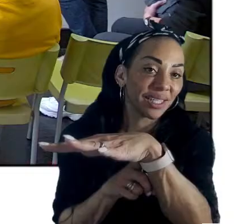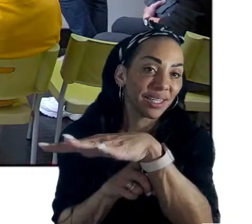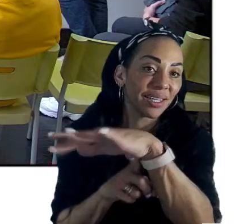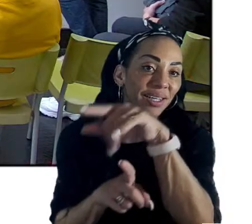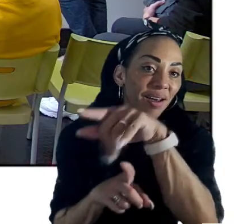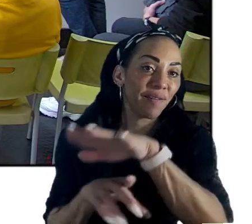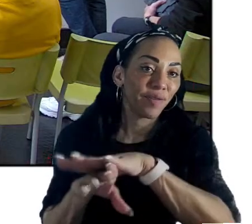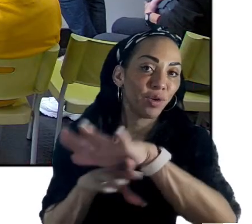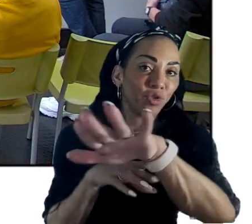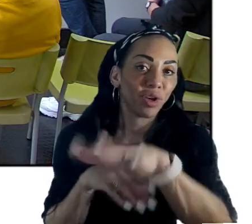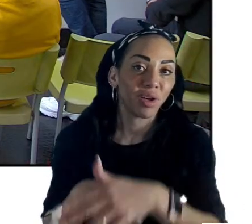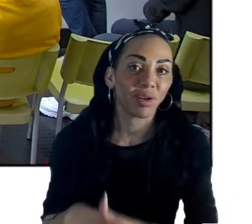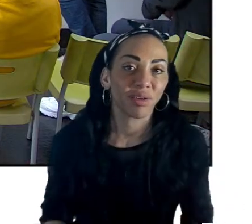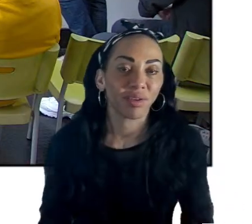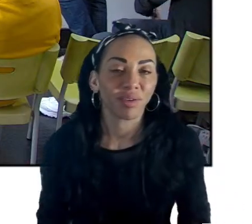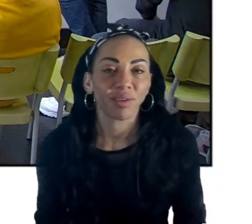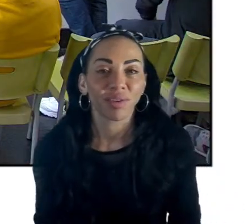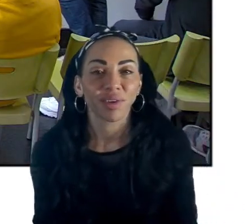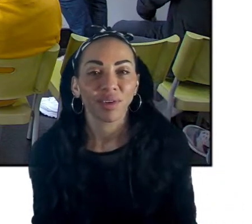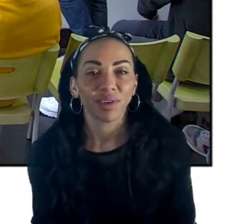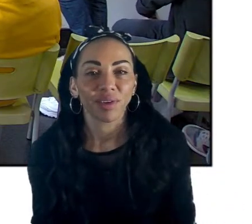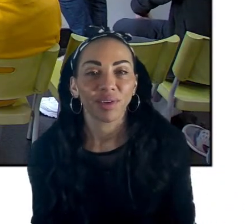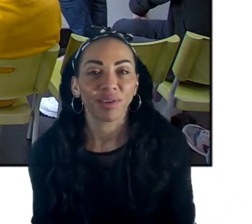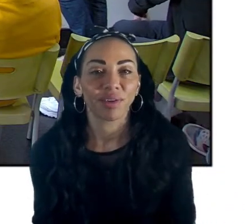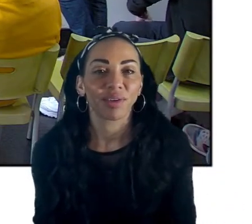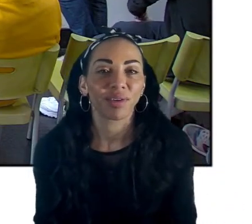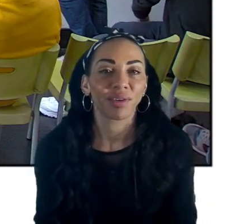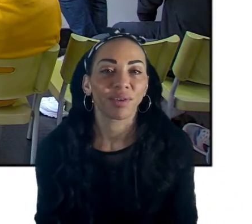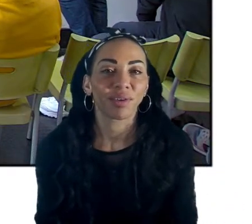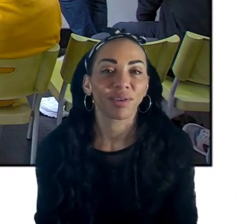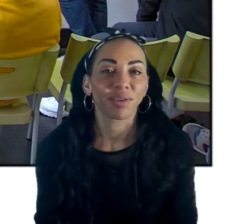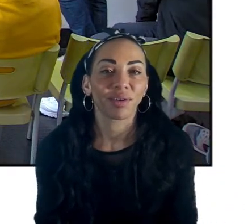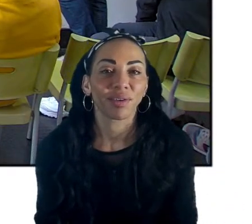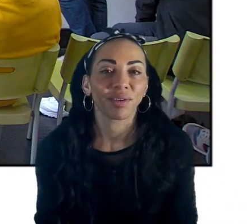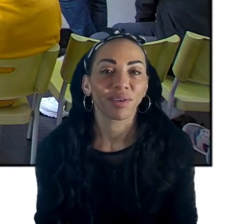sorry, I'm not being very coherent, but in a more heterosized